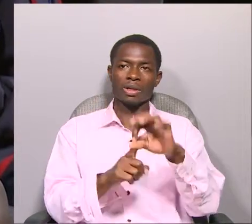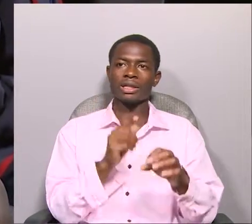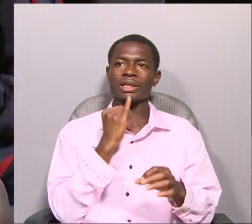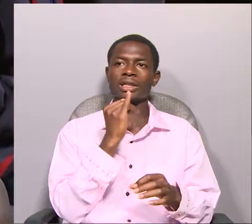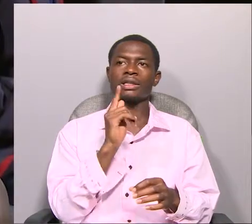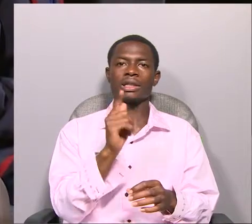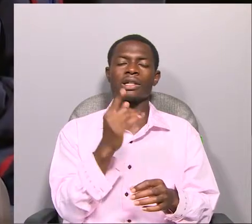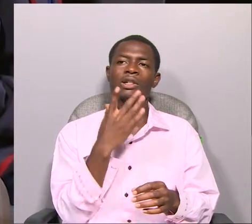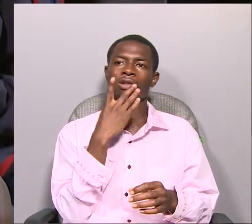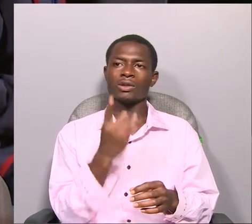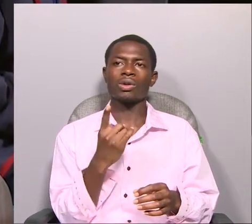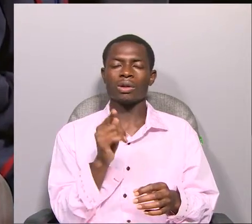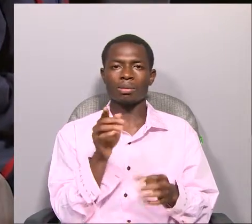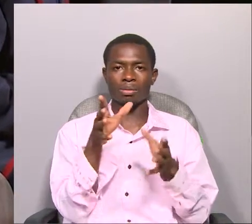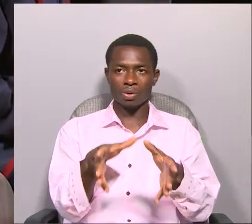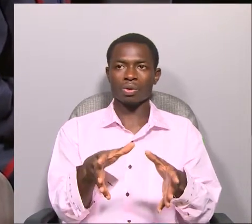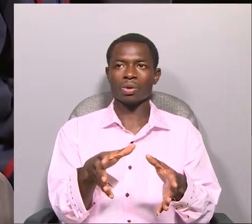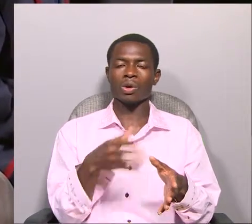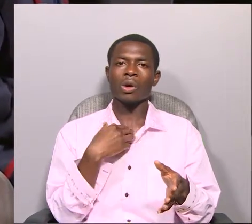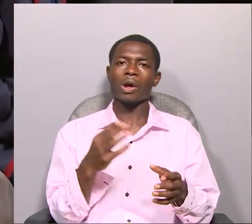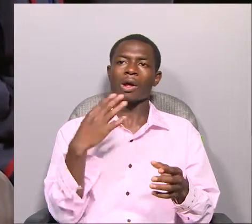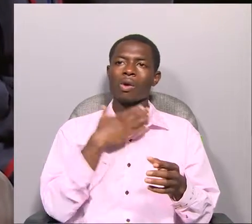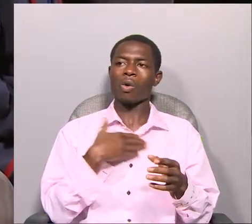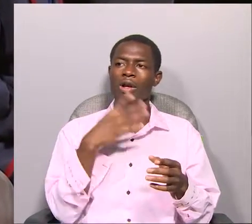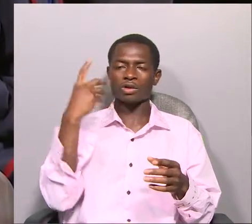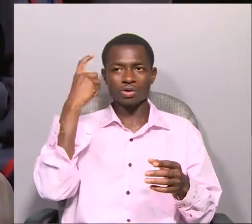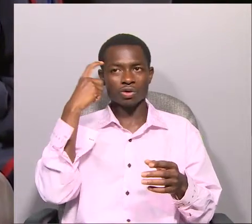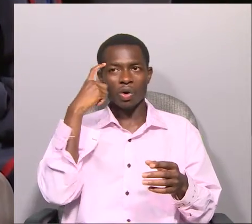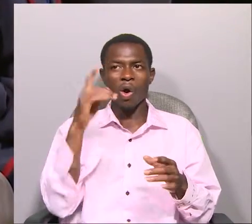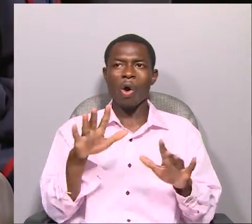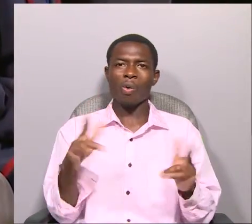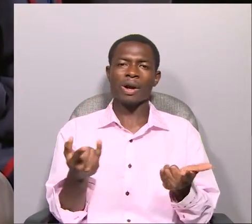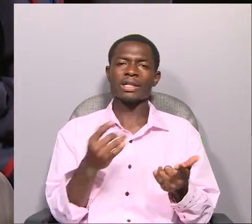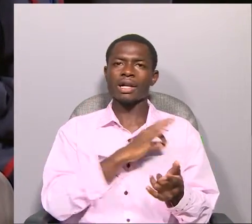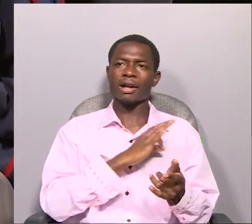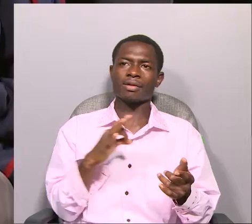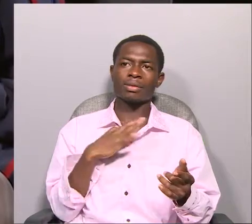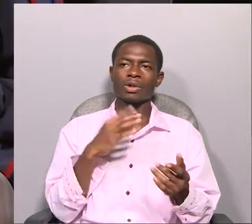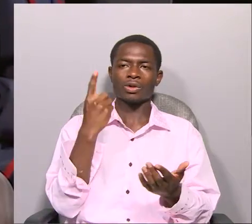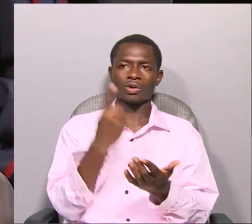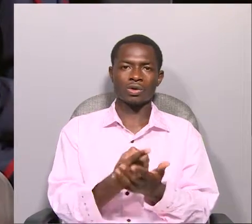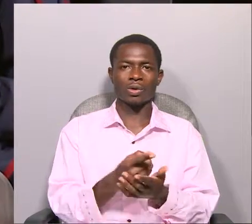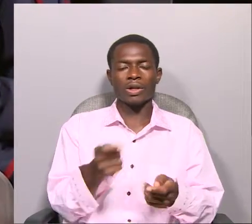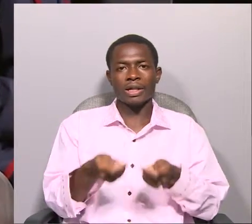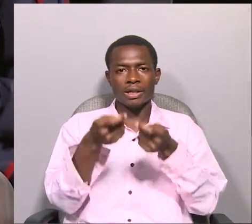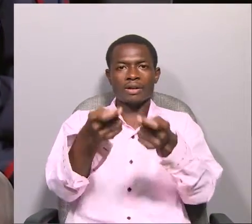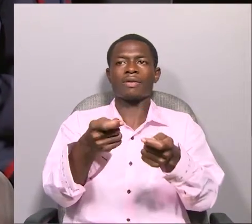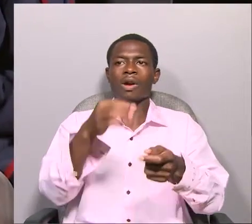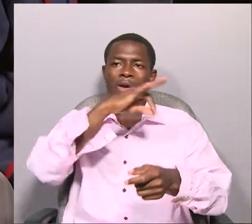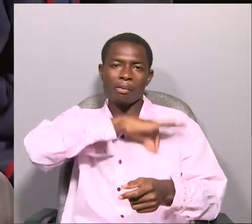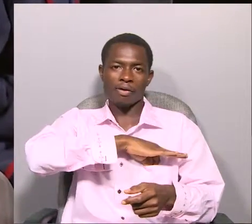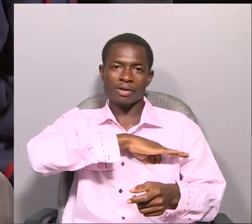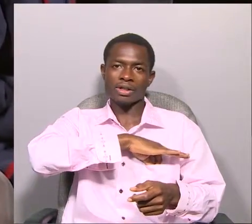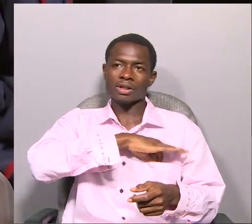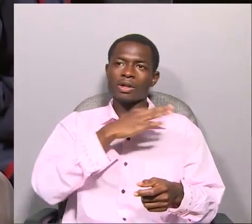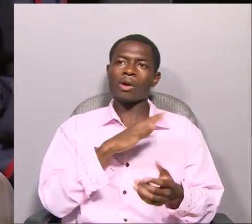that we, as the junior councillors and parliamentarians, we want to know what the government is going to give us, our benefits